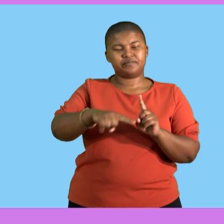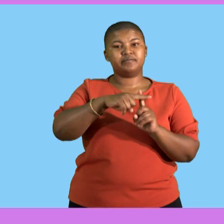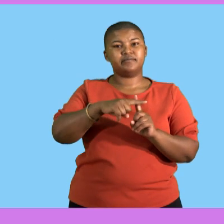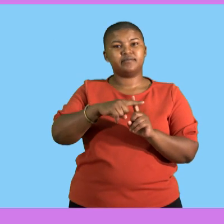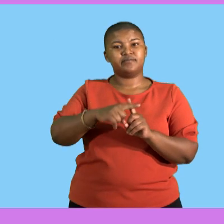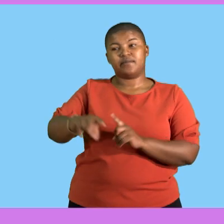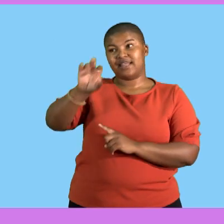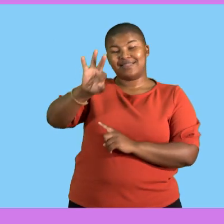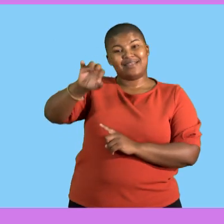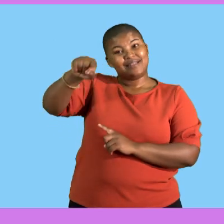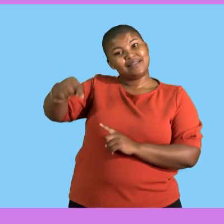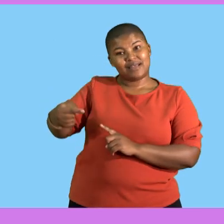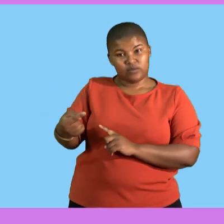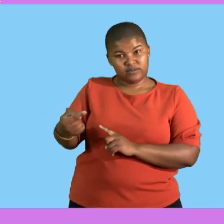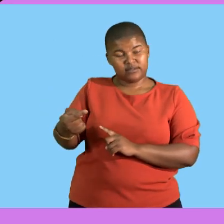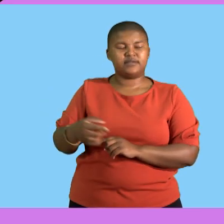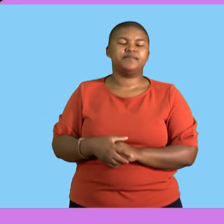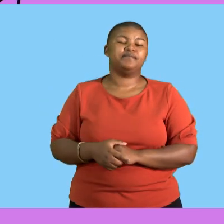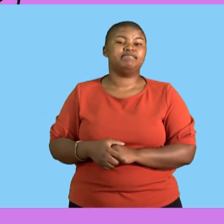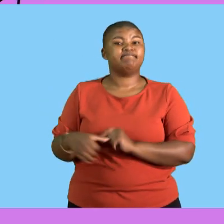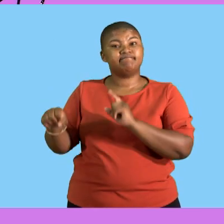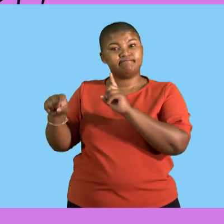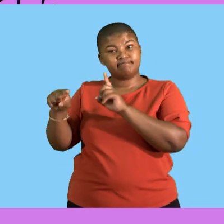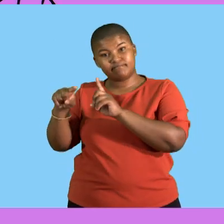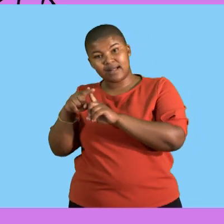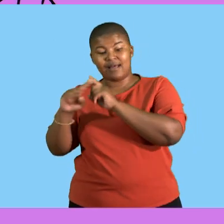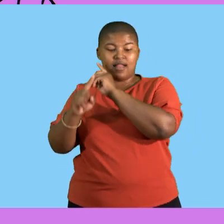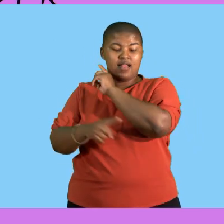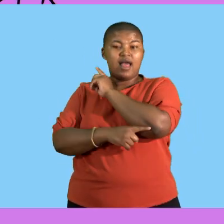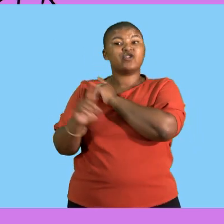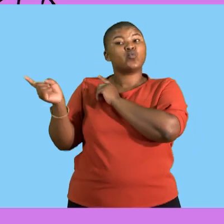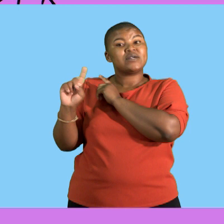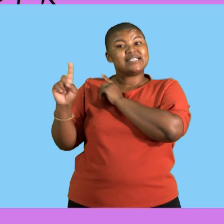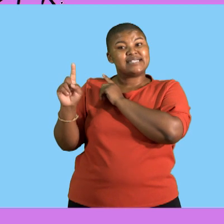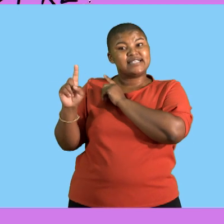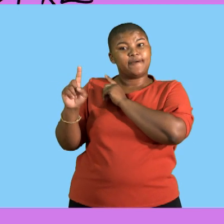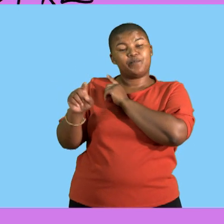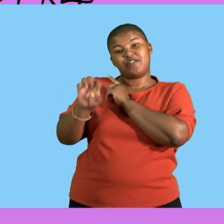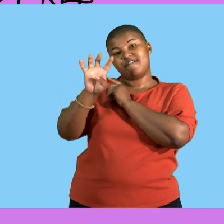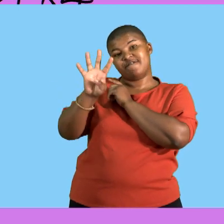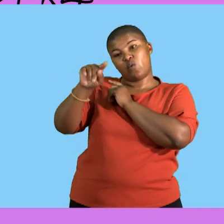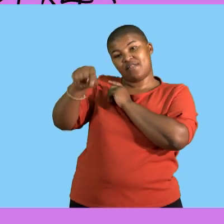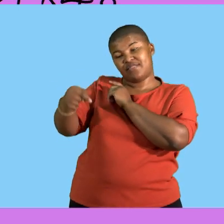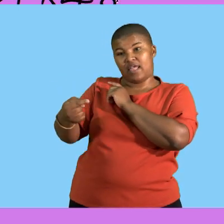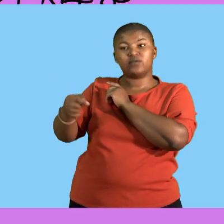2,700 plus 3,000, and the last employee earns